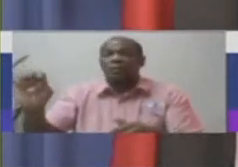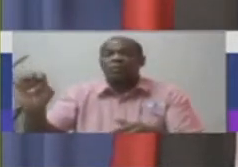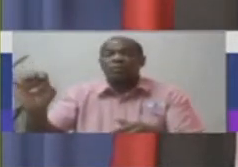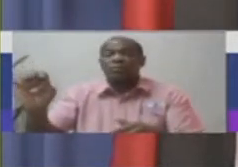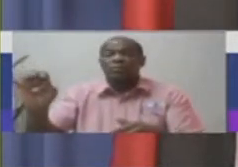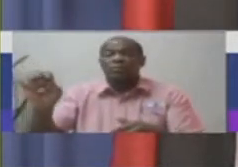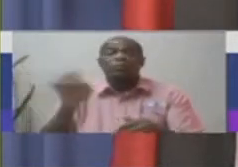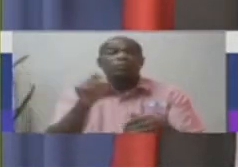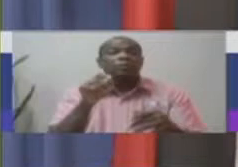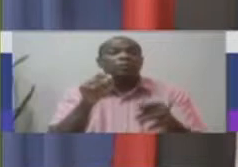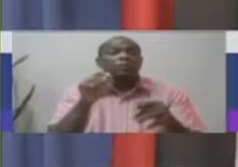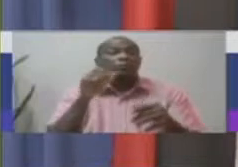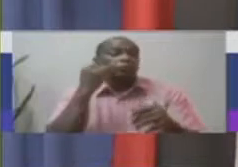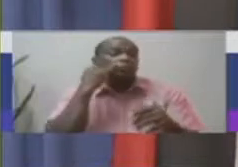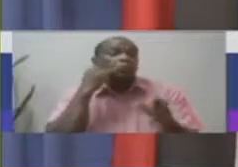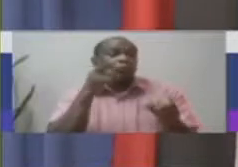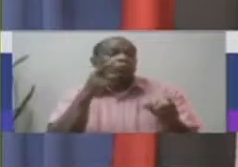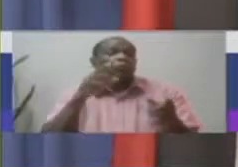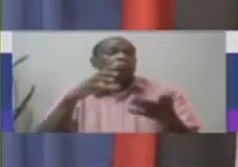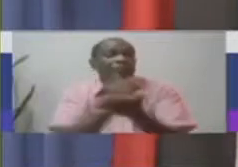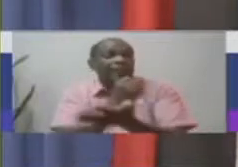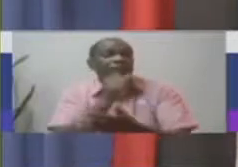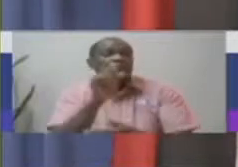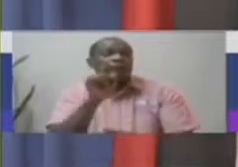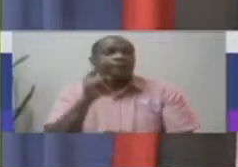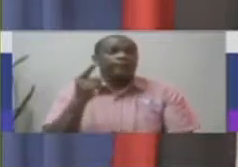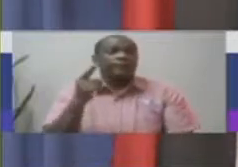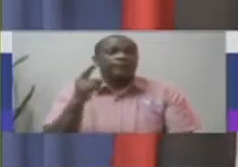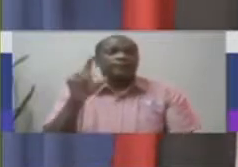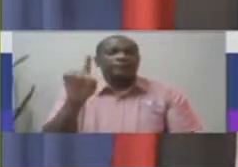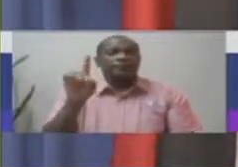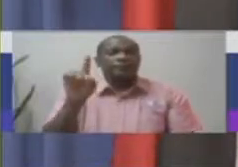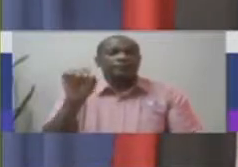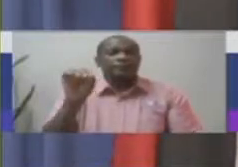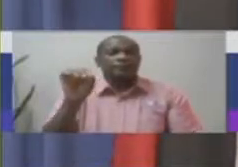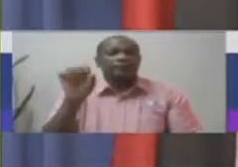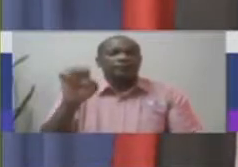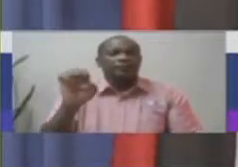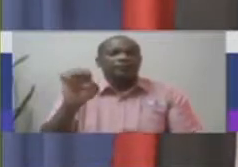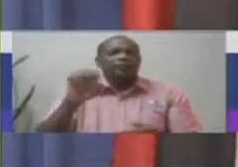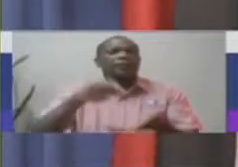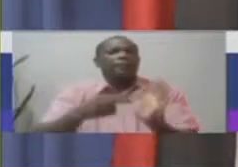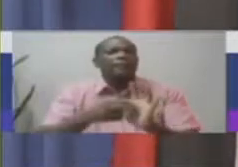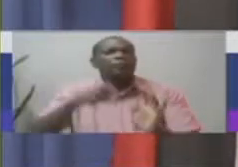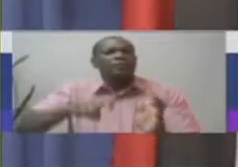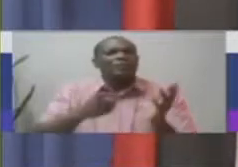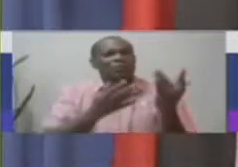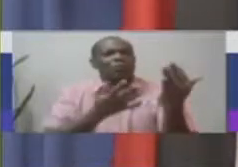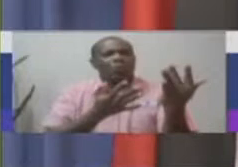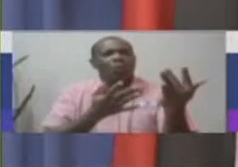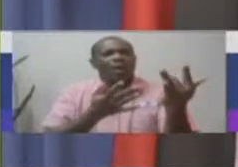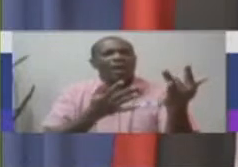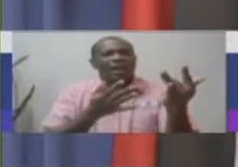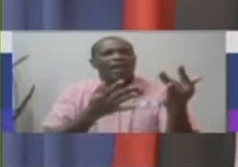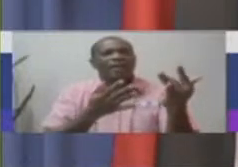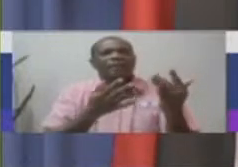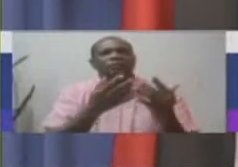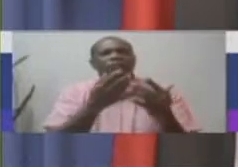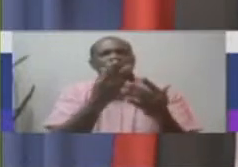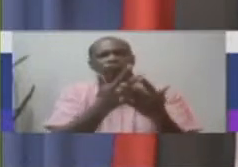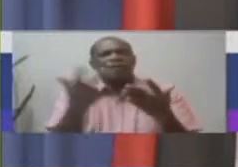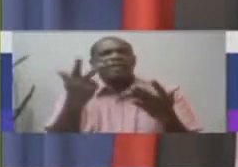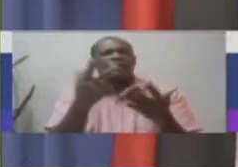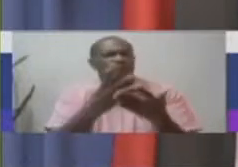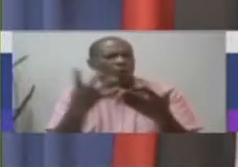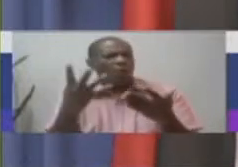of time before the second dose can be applied. And that is why we have pretty much seen it stretched out down into July. I